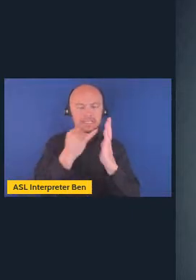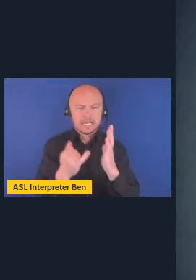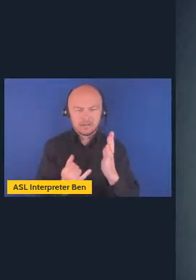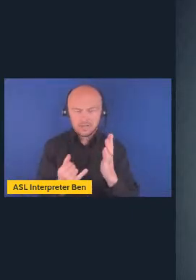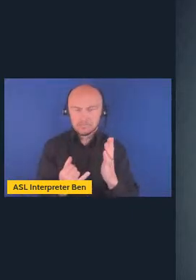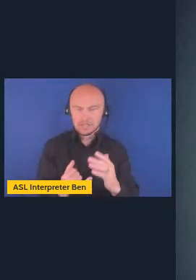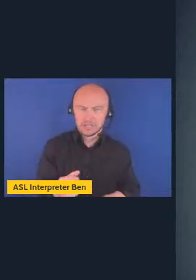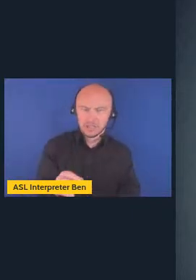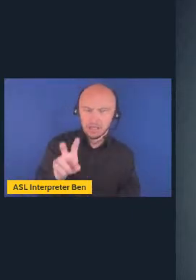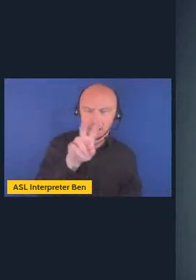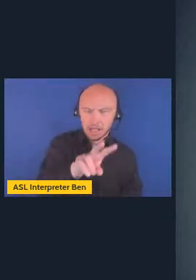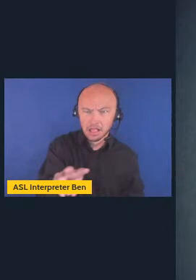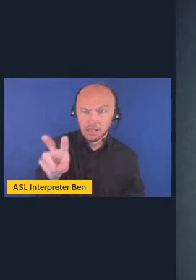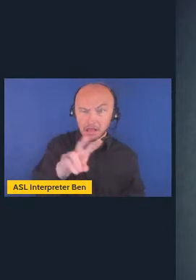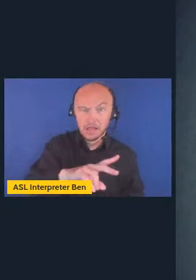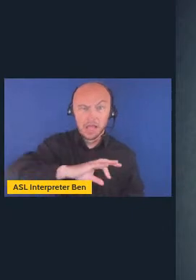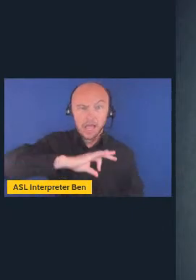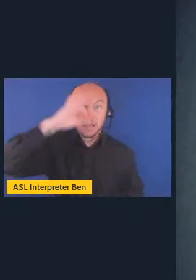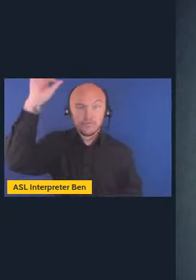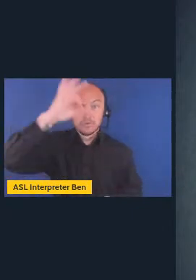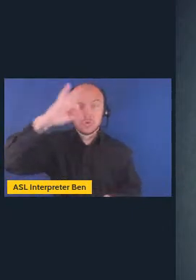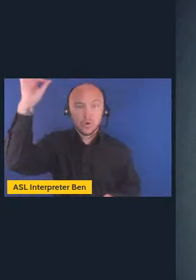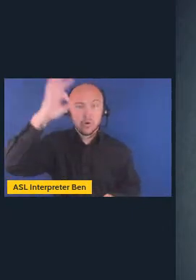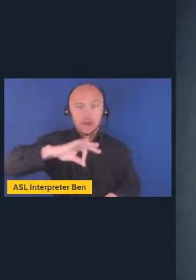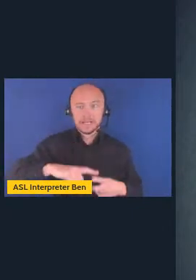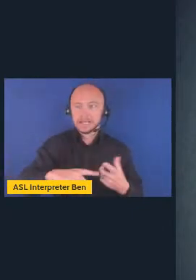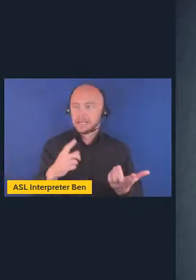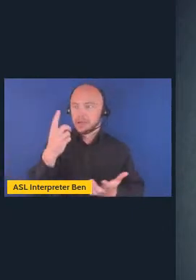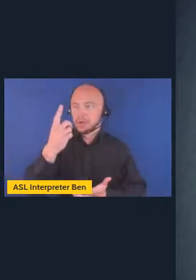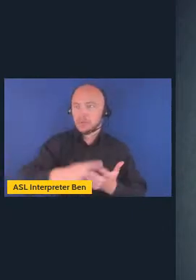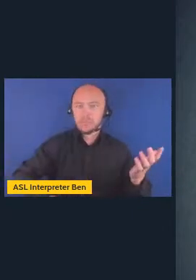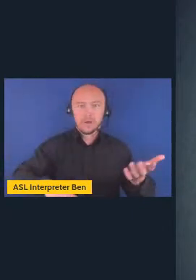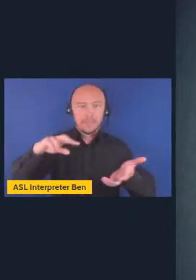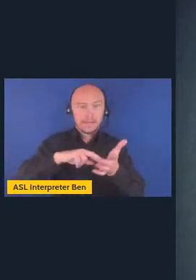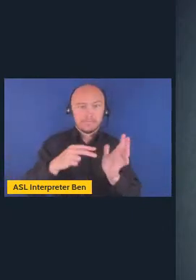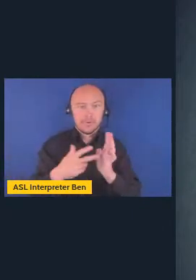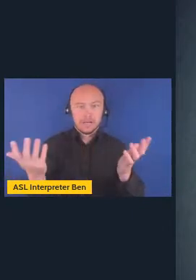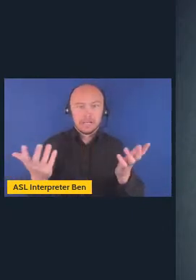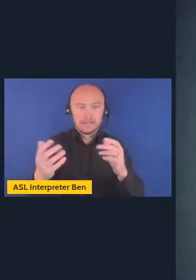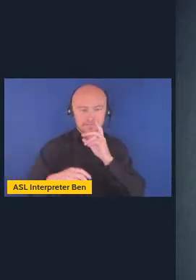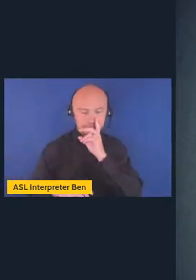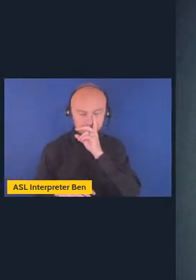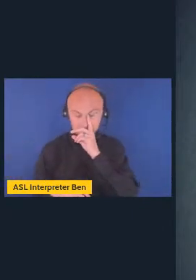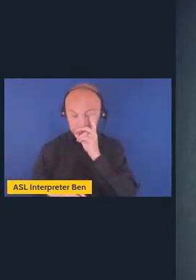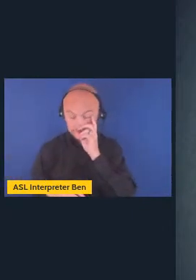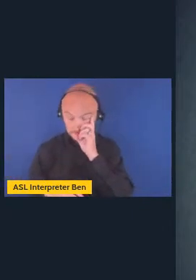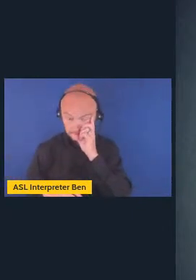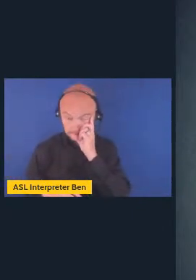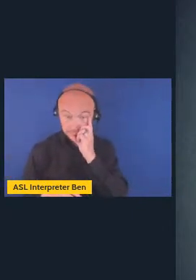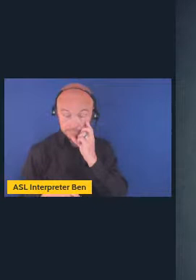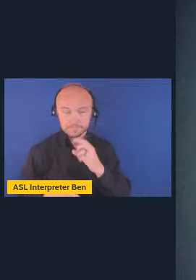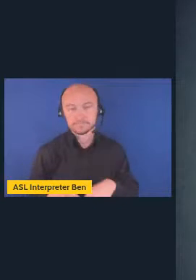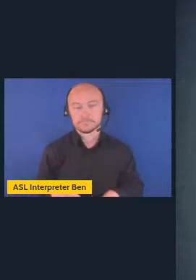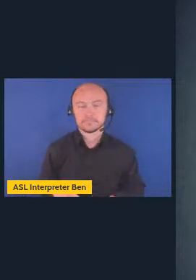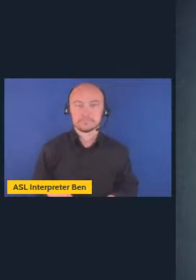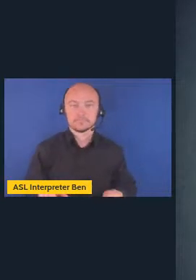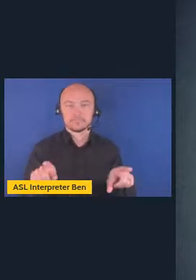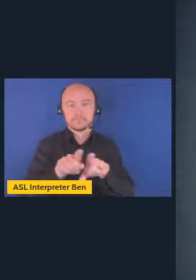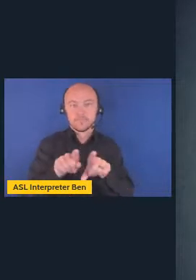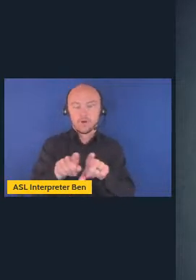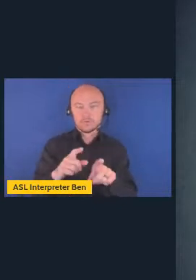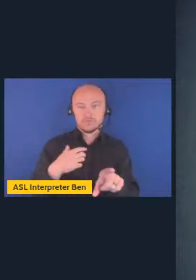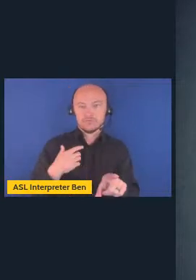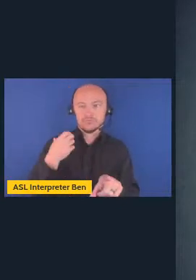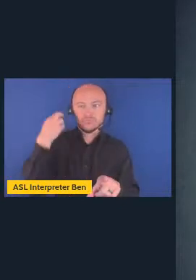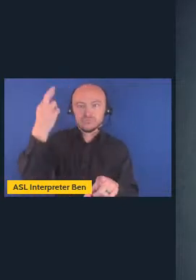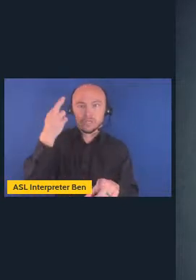have absolutely no idea what the person who wrote this intended to do? I'm sure you've also been there when that happens and you realise